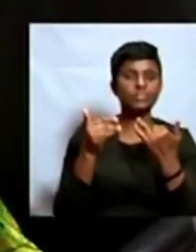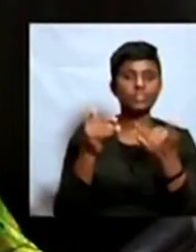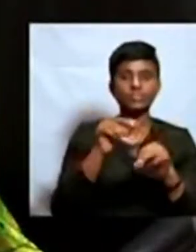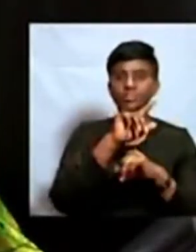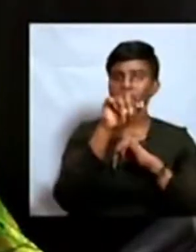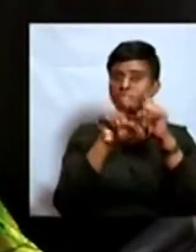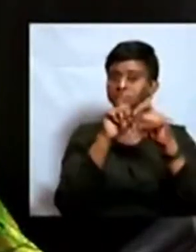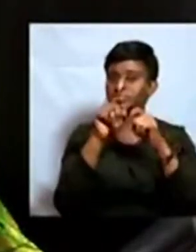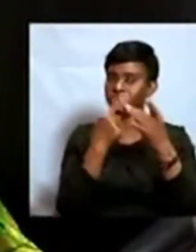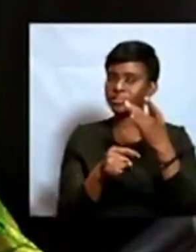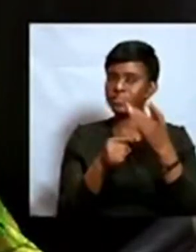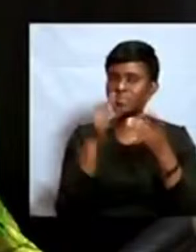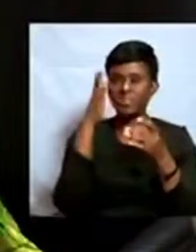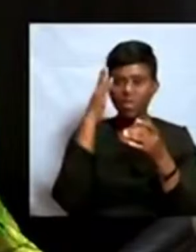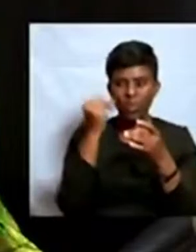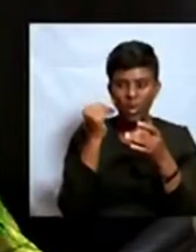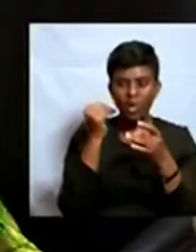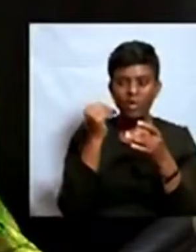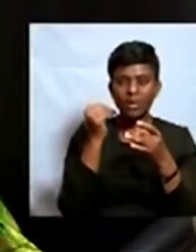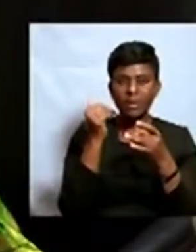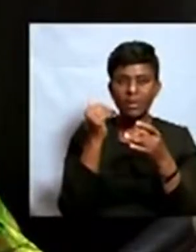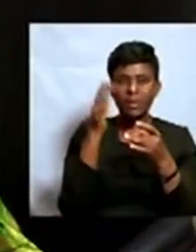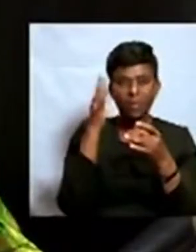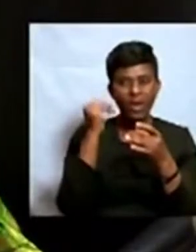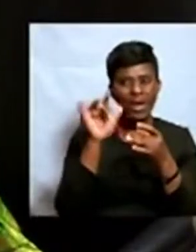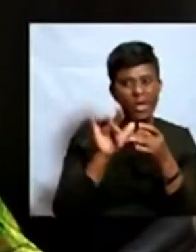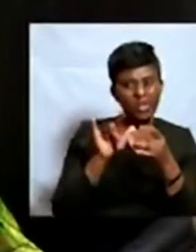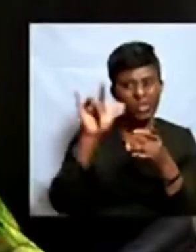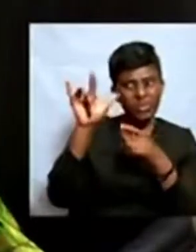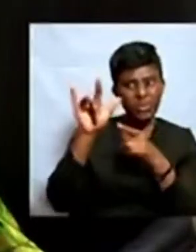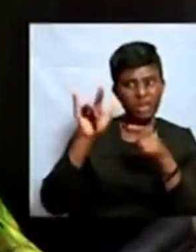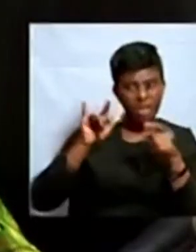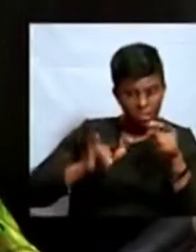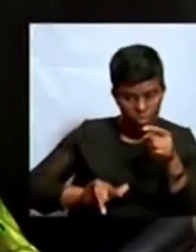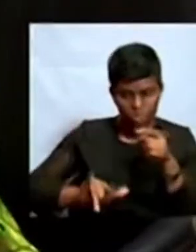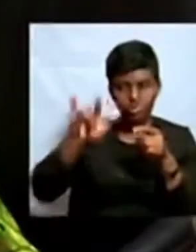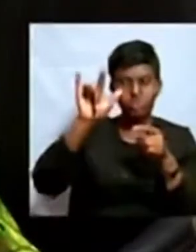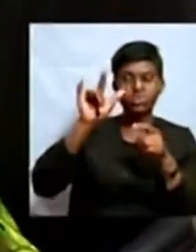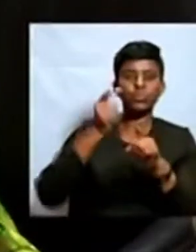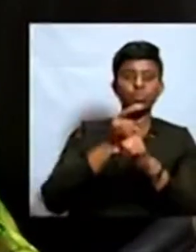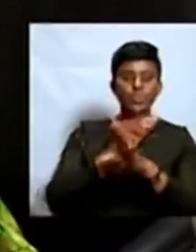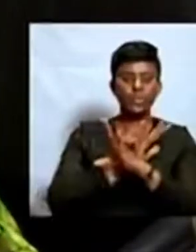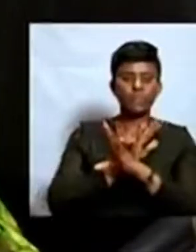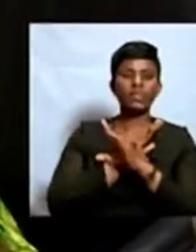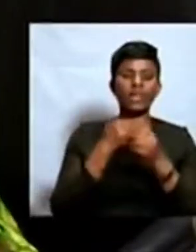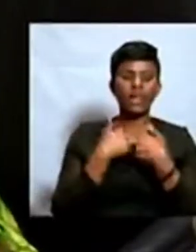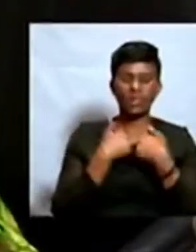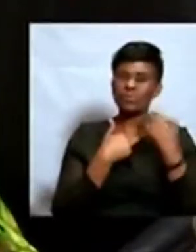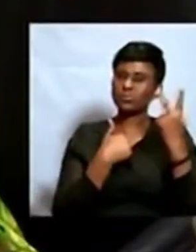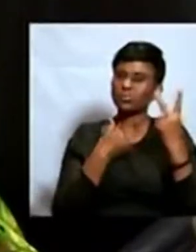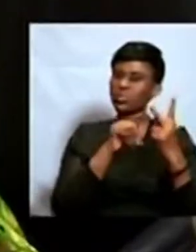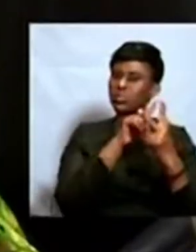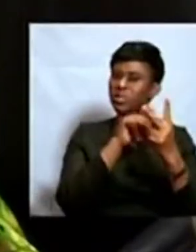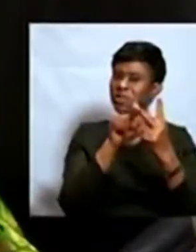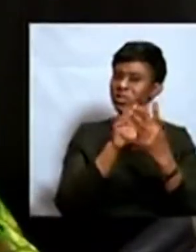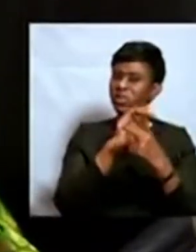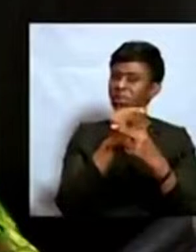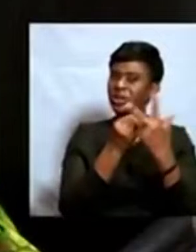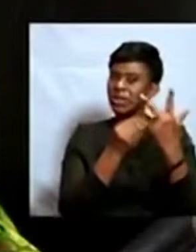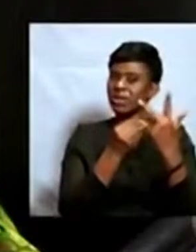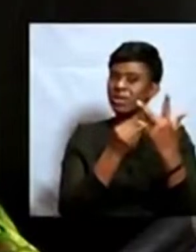question is, why do the planes which are taking off from Zambia, I've got three questions